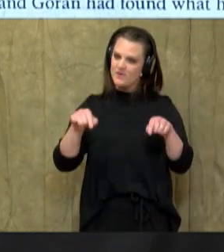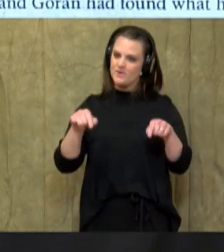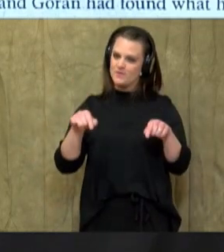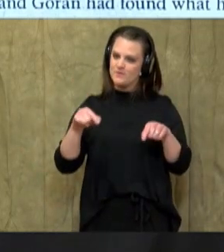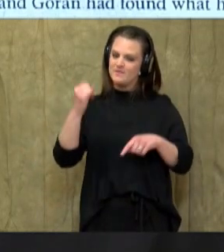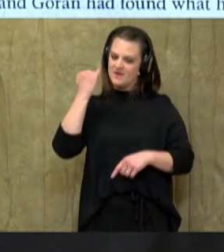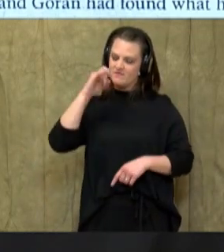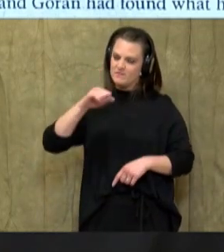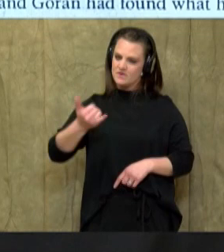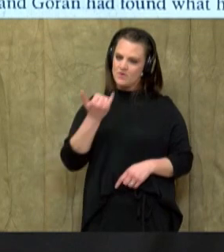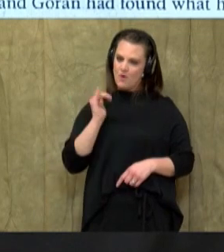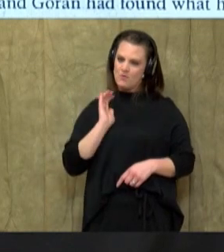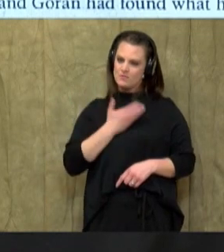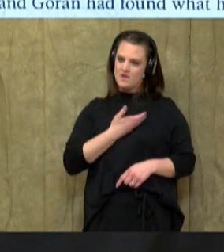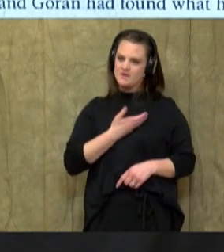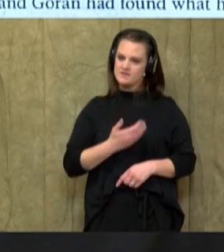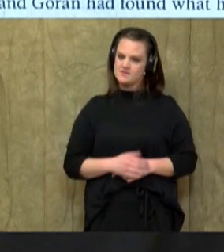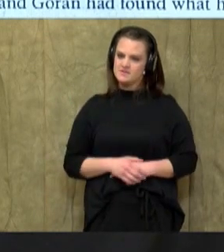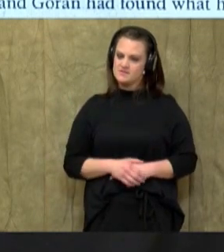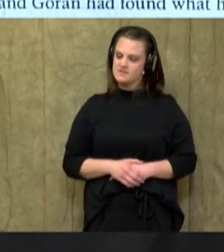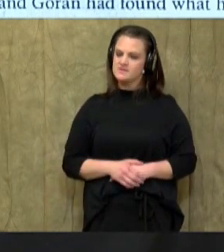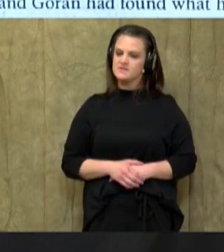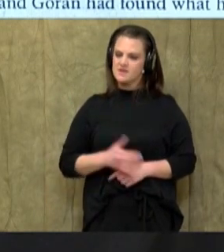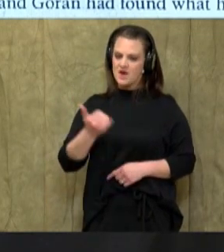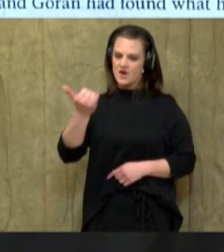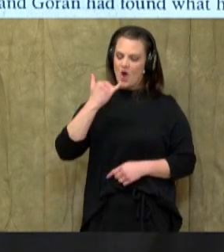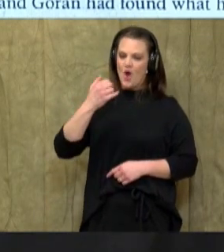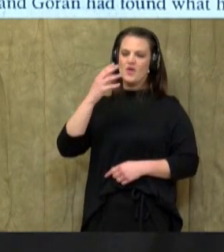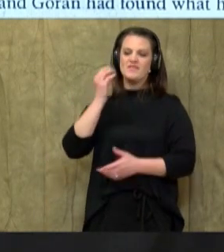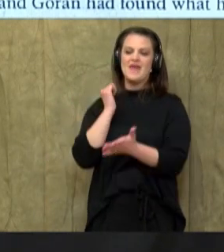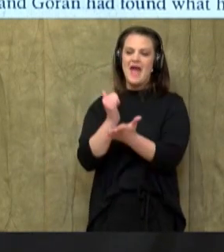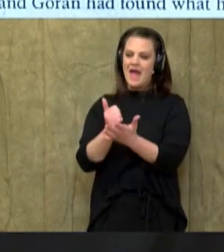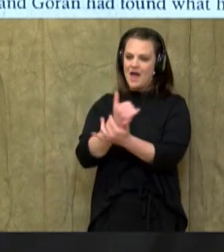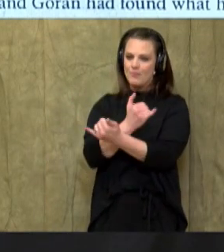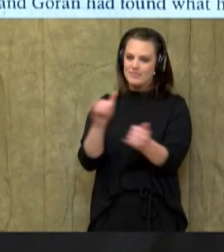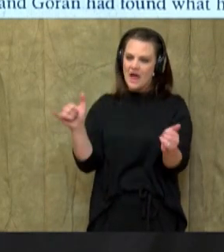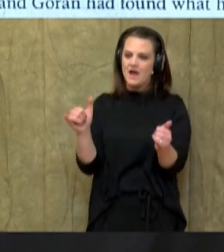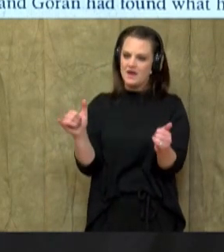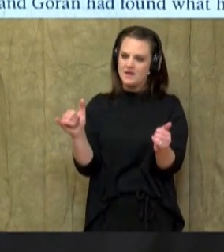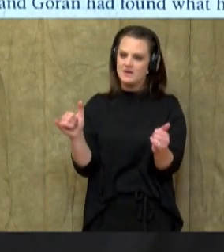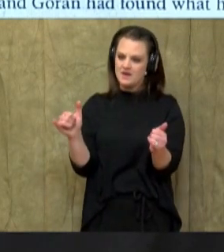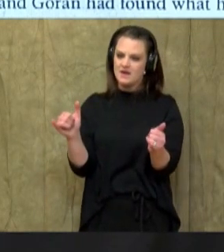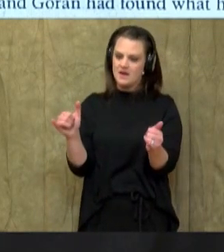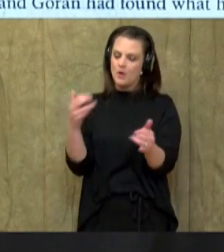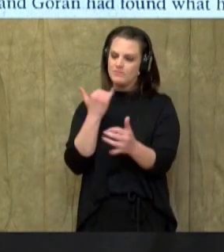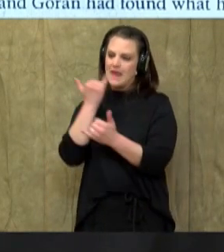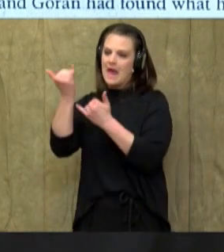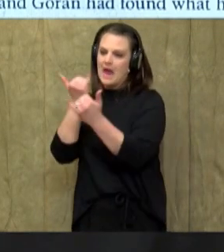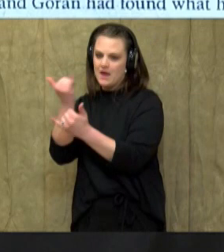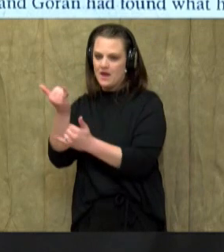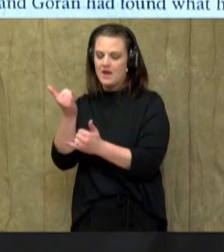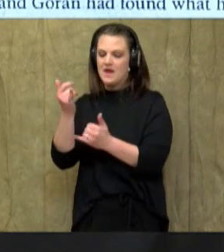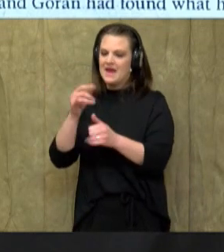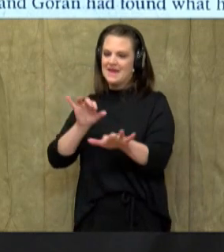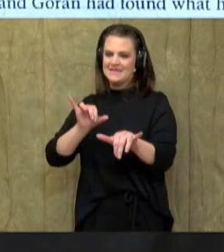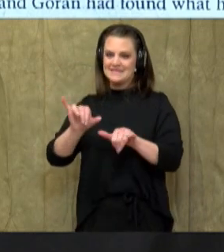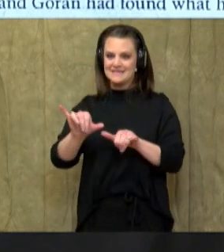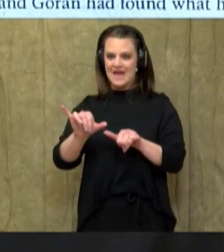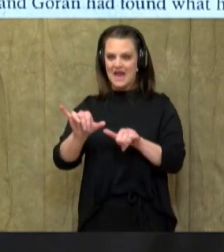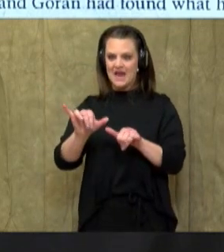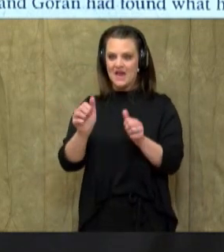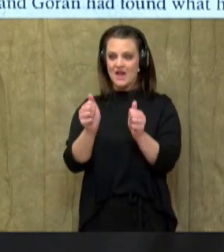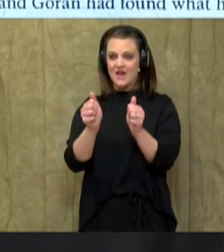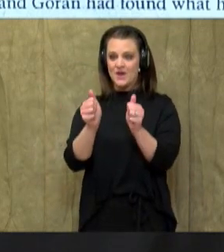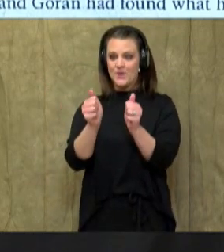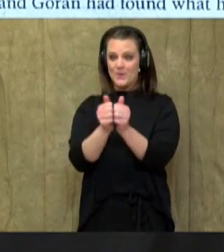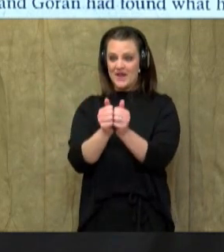us. Please call us, call the helpline, and I hope that you stay on for Miss